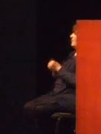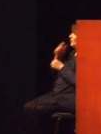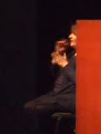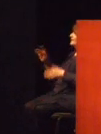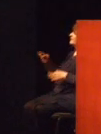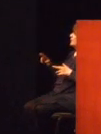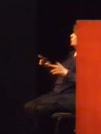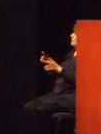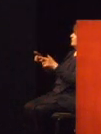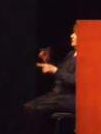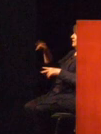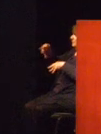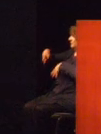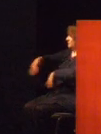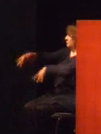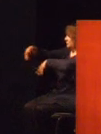one direction. And